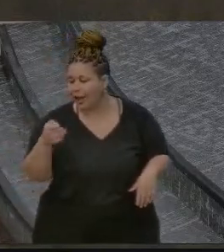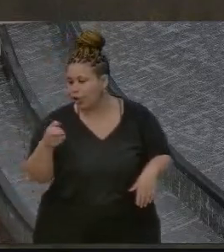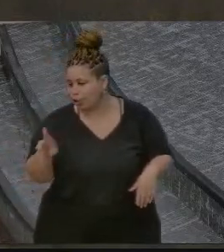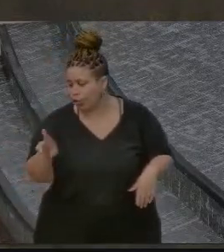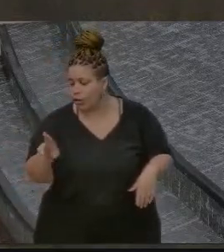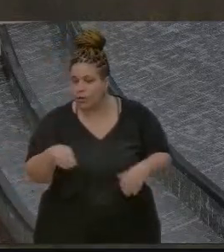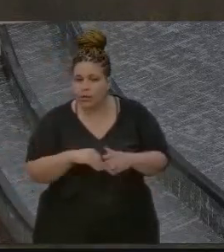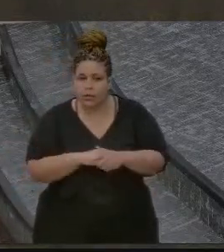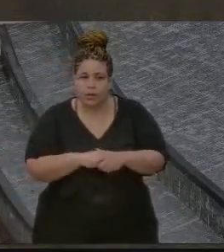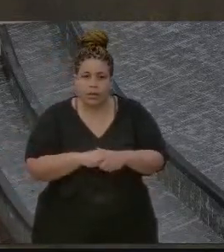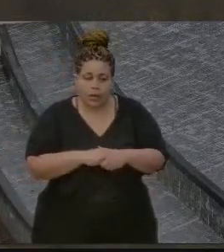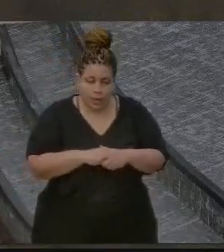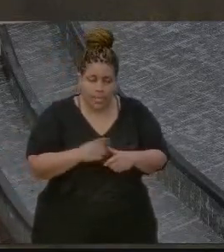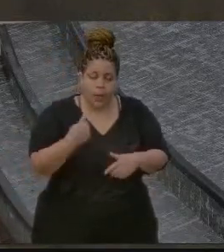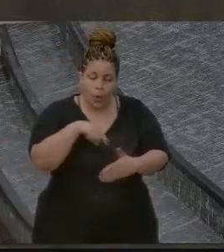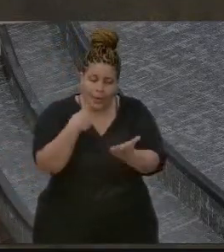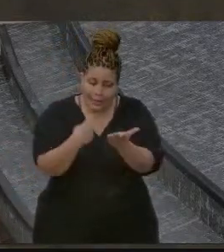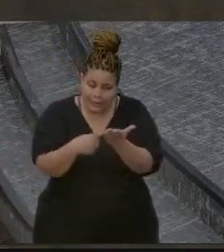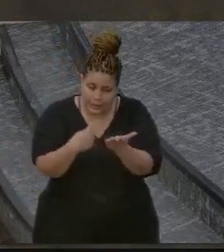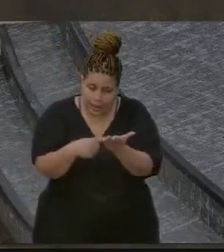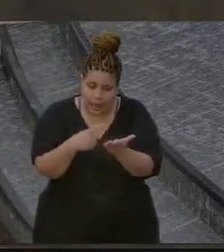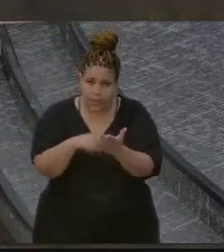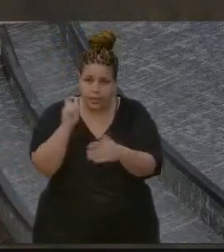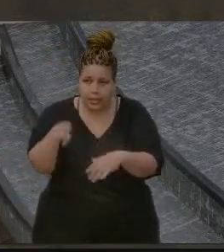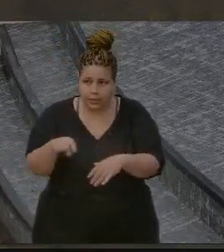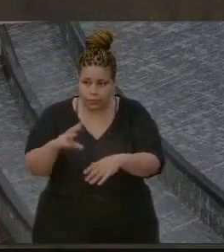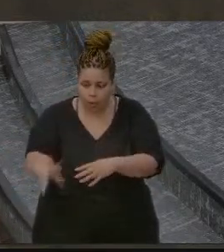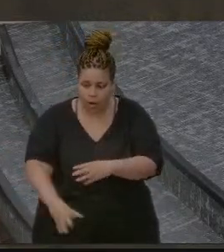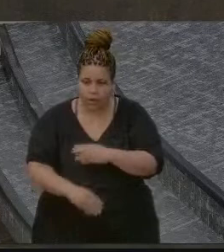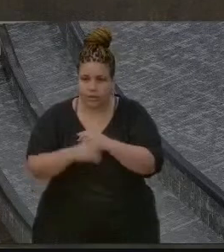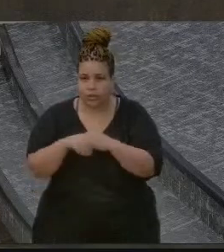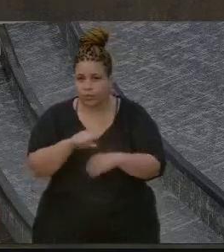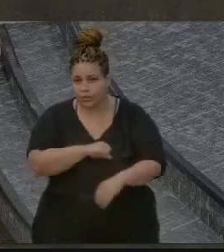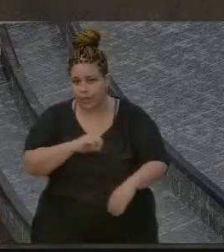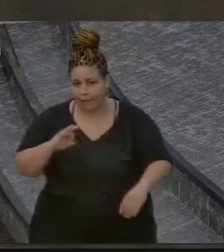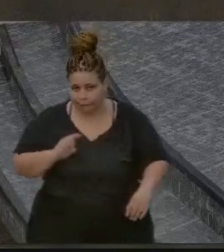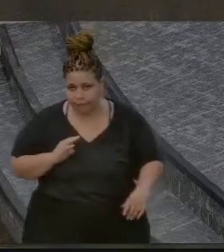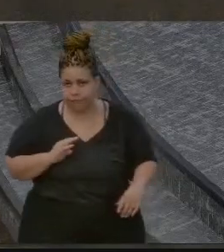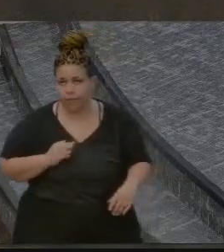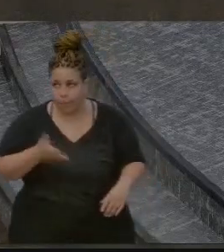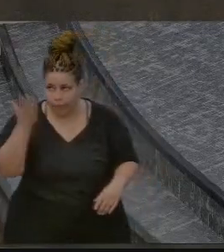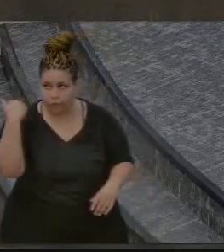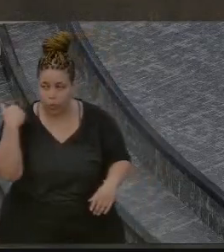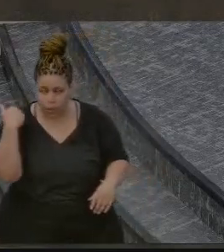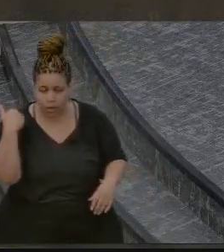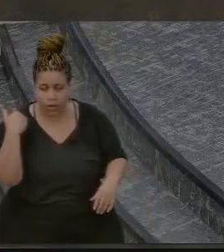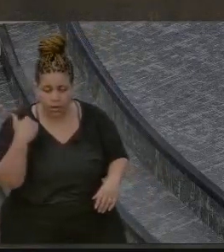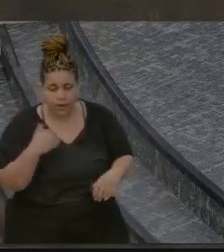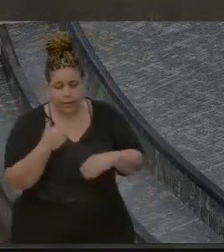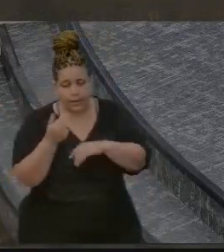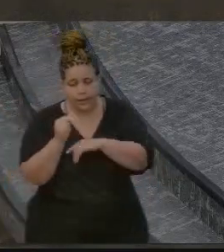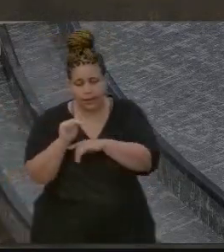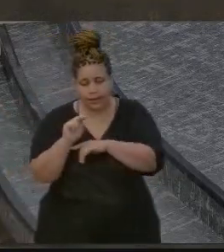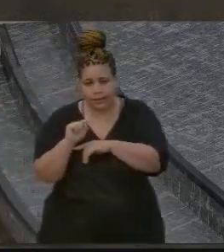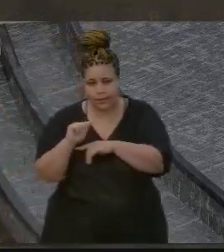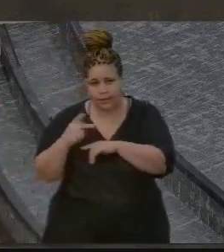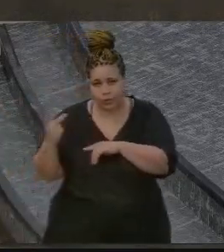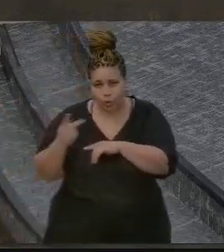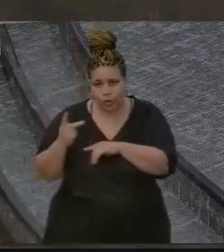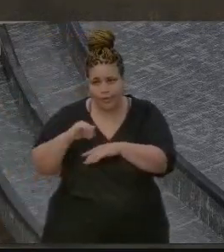for additional staff, and we've kind of gone back and forth. One of the things that I shared with Dr. Gant in our